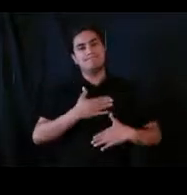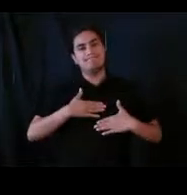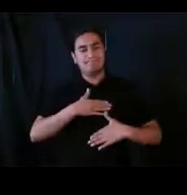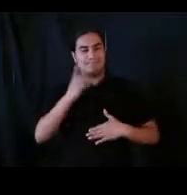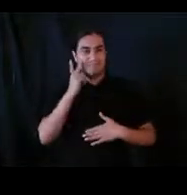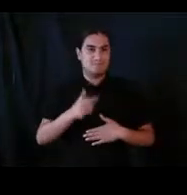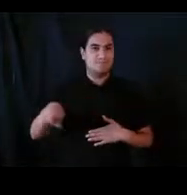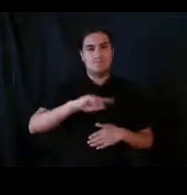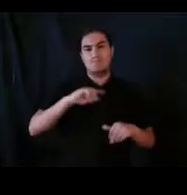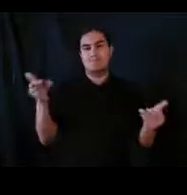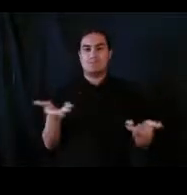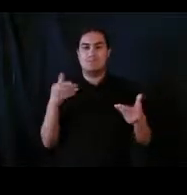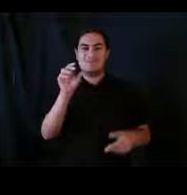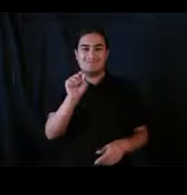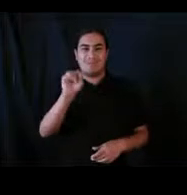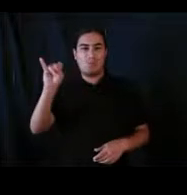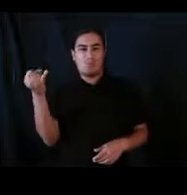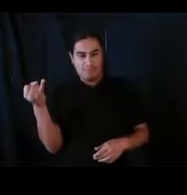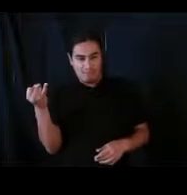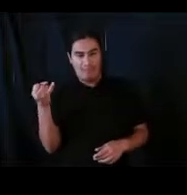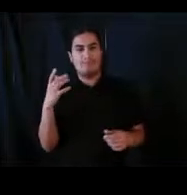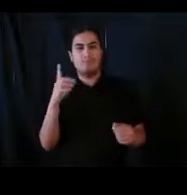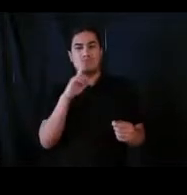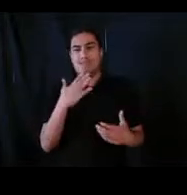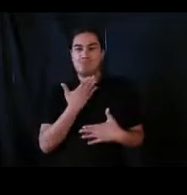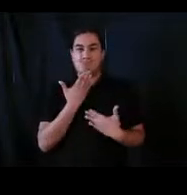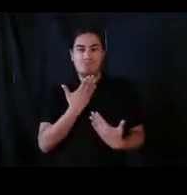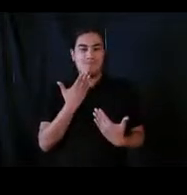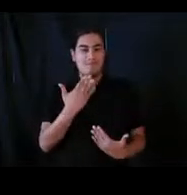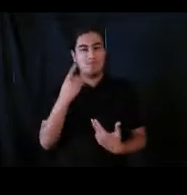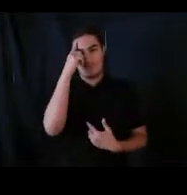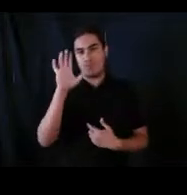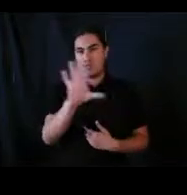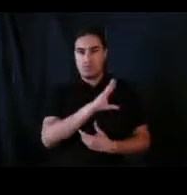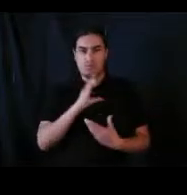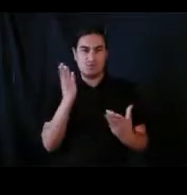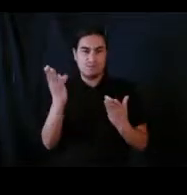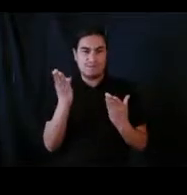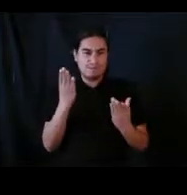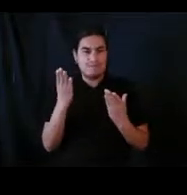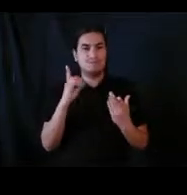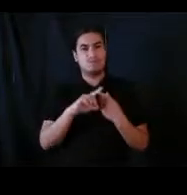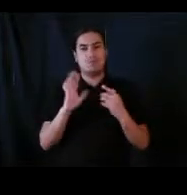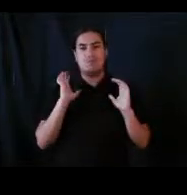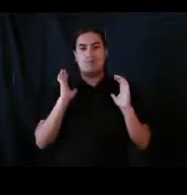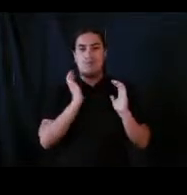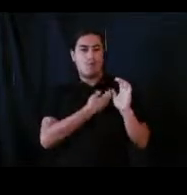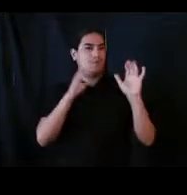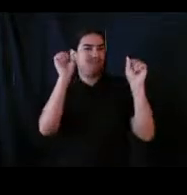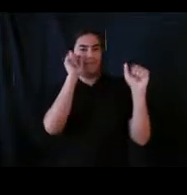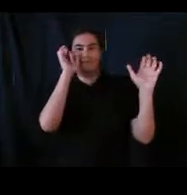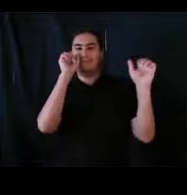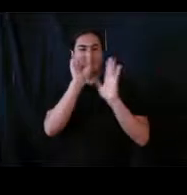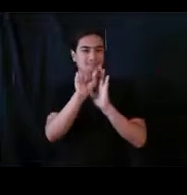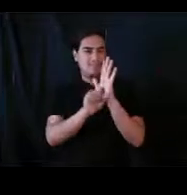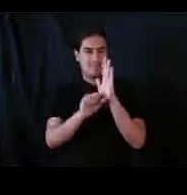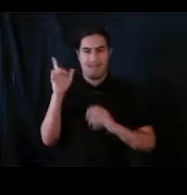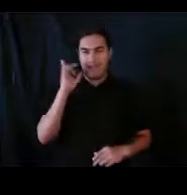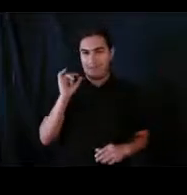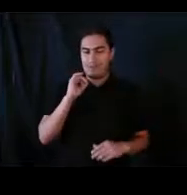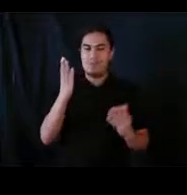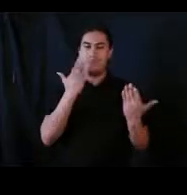here in san jose uh we are so grateful for your work and your service to our great state of california so thank you for